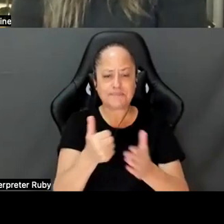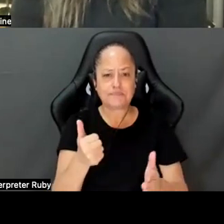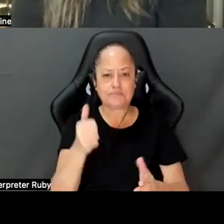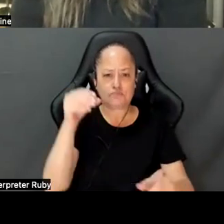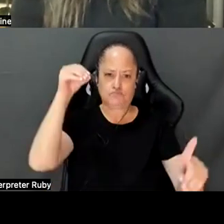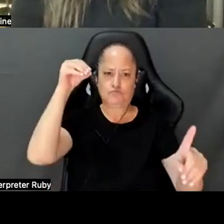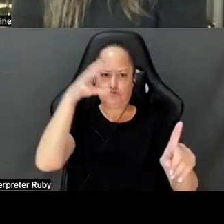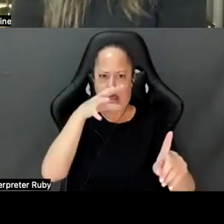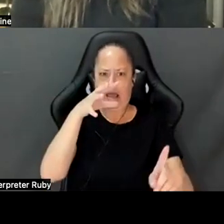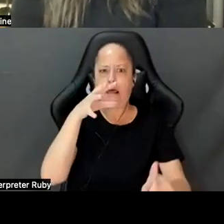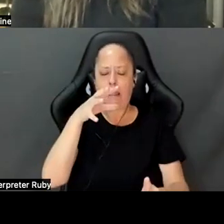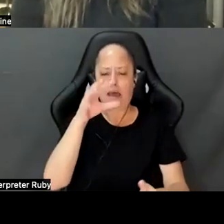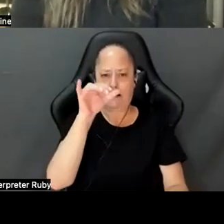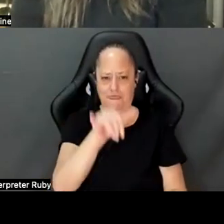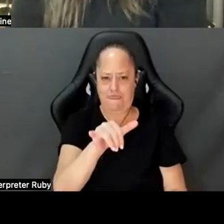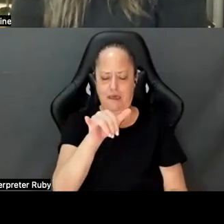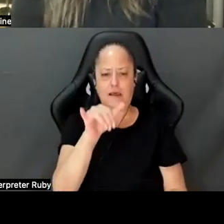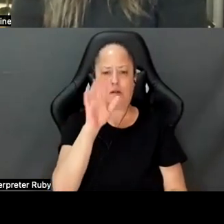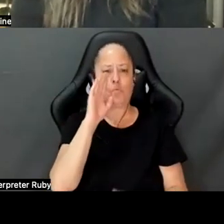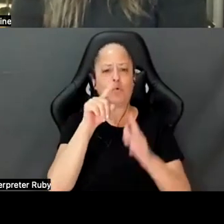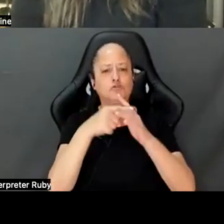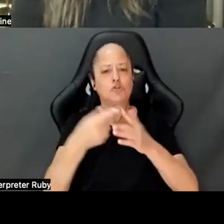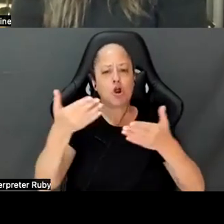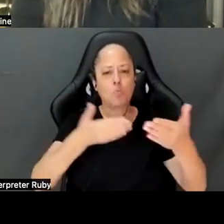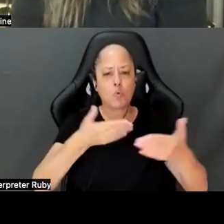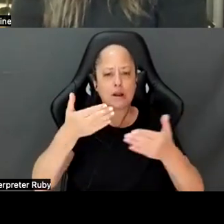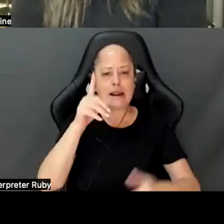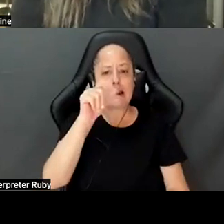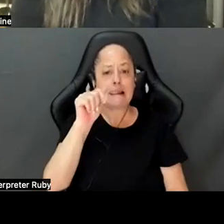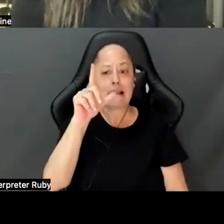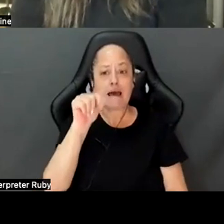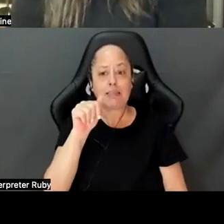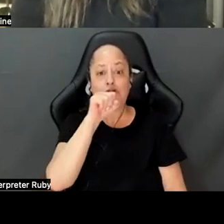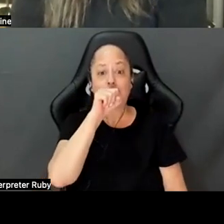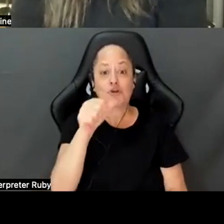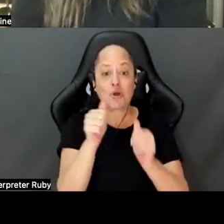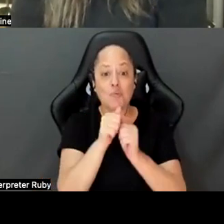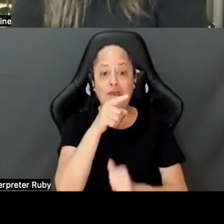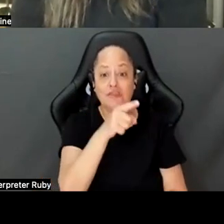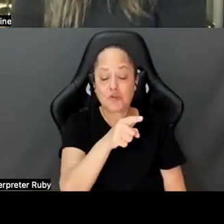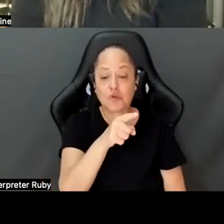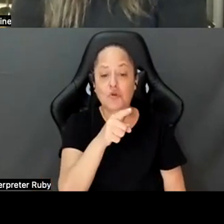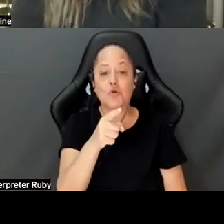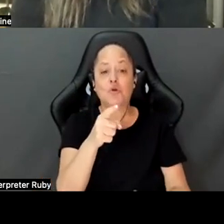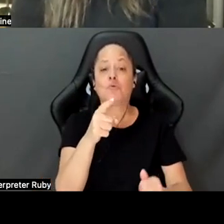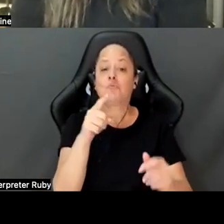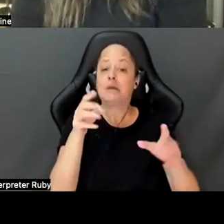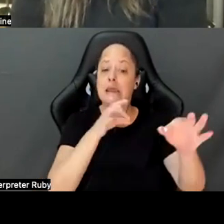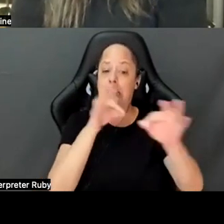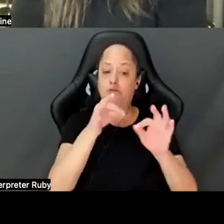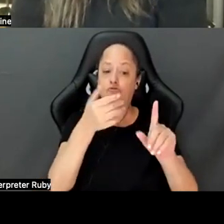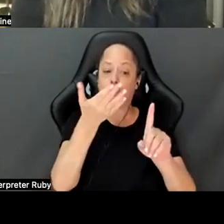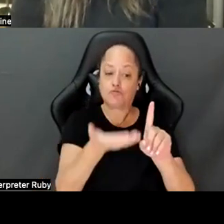shine some light on that. We're going to begin with introductions, and Lala, I would love if we could start with you. Please give us a quick introduction of